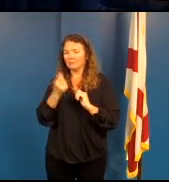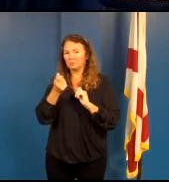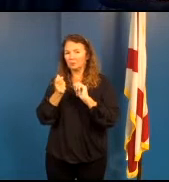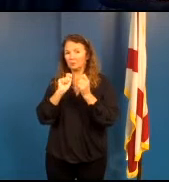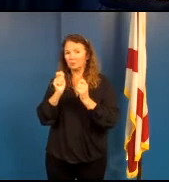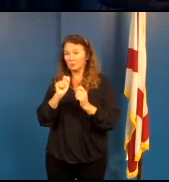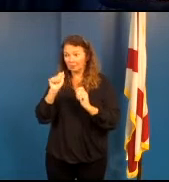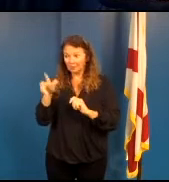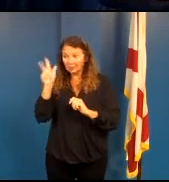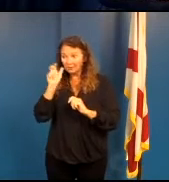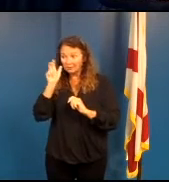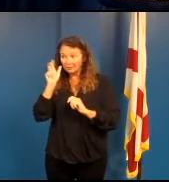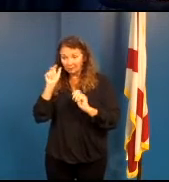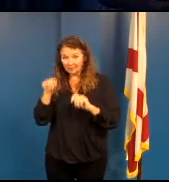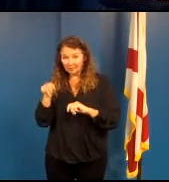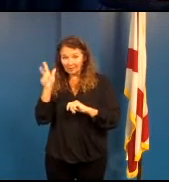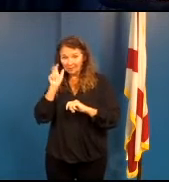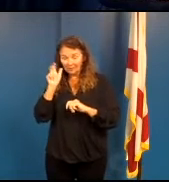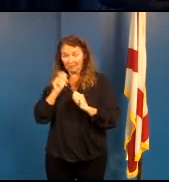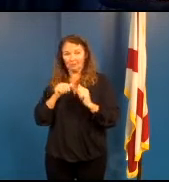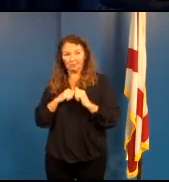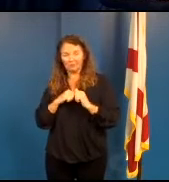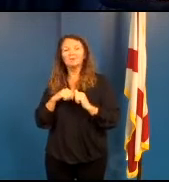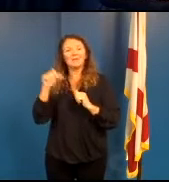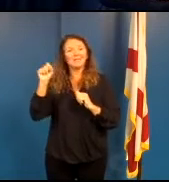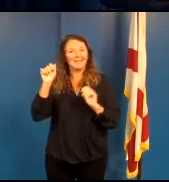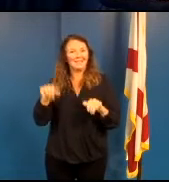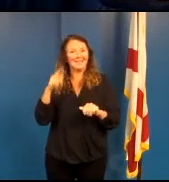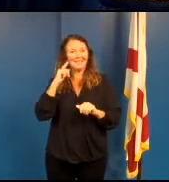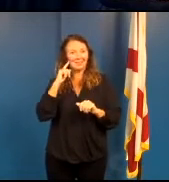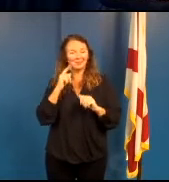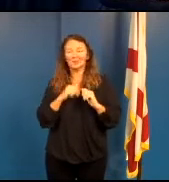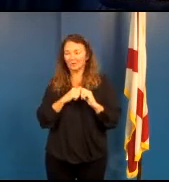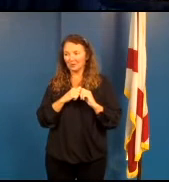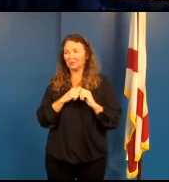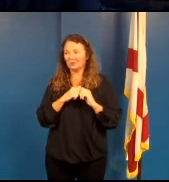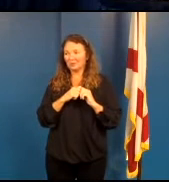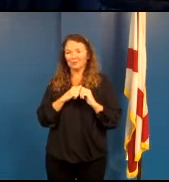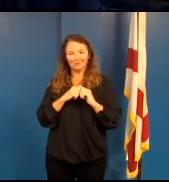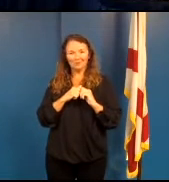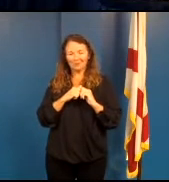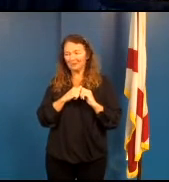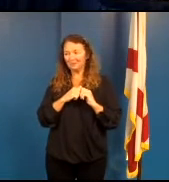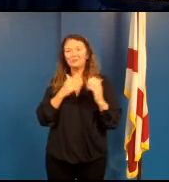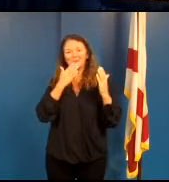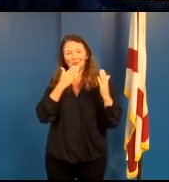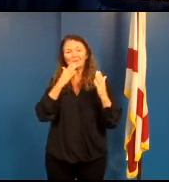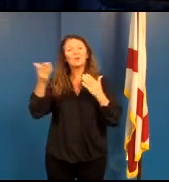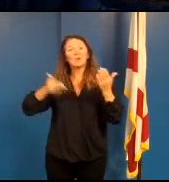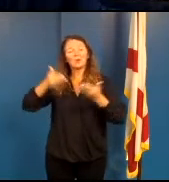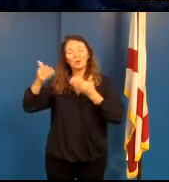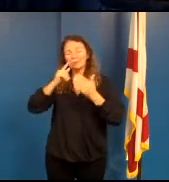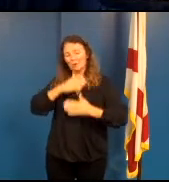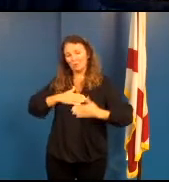There we go. Can you hear us now? Yes, now I can hear you. Wonderful. Thank you. Welcome.